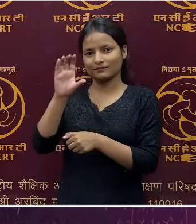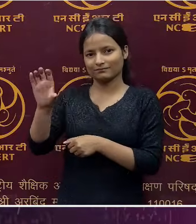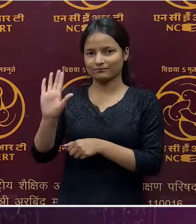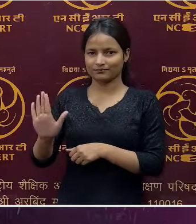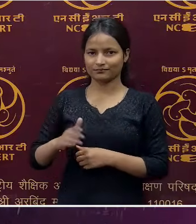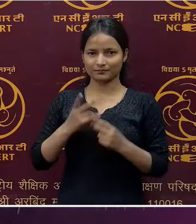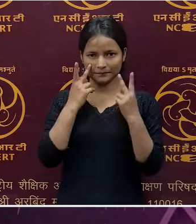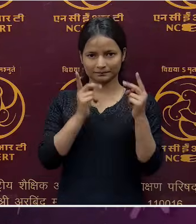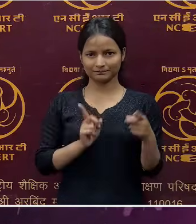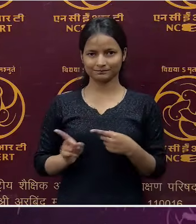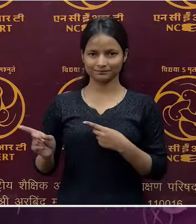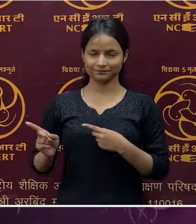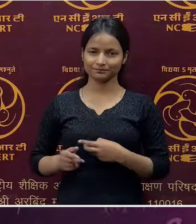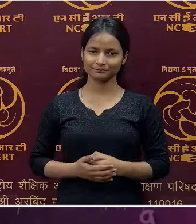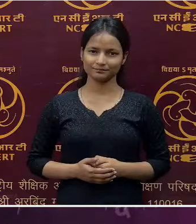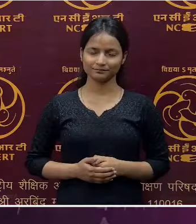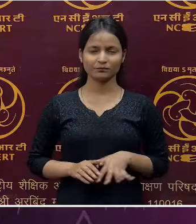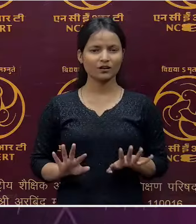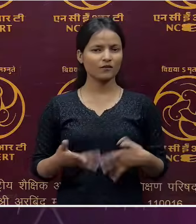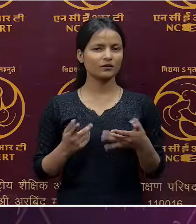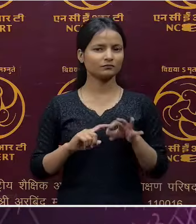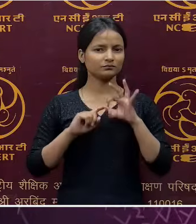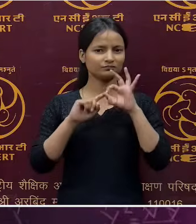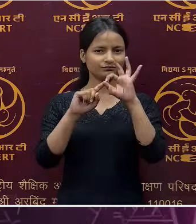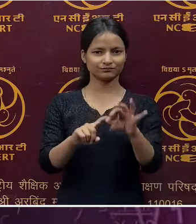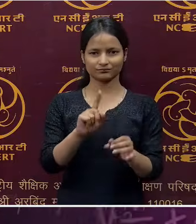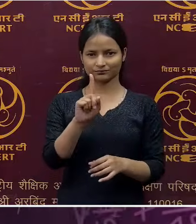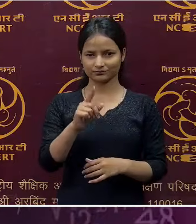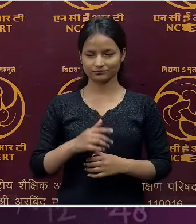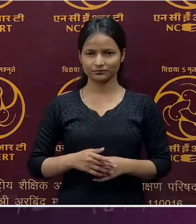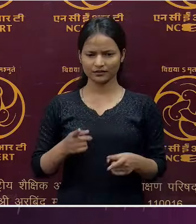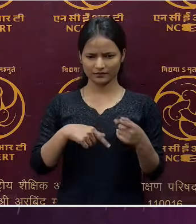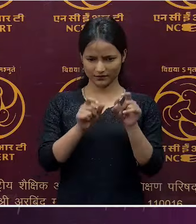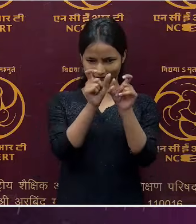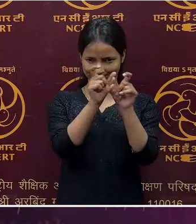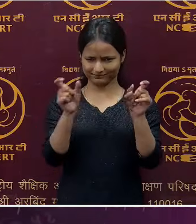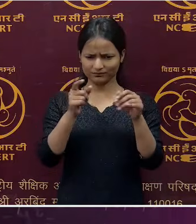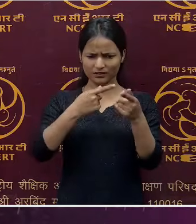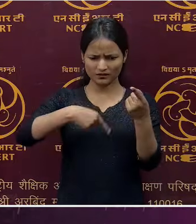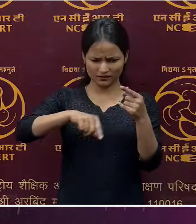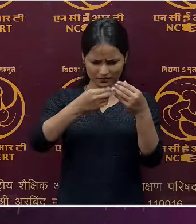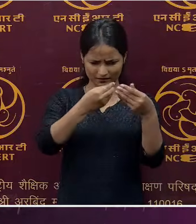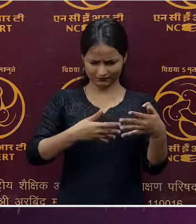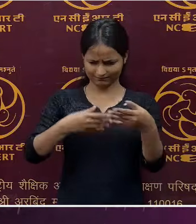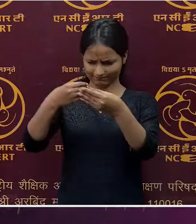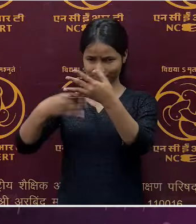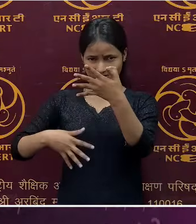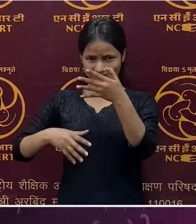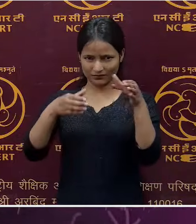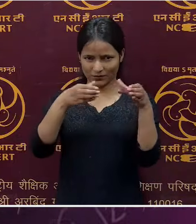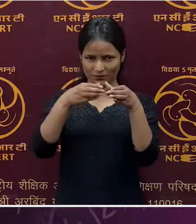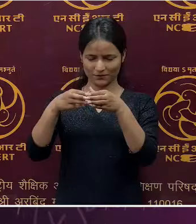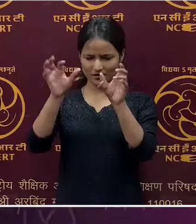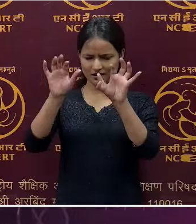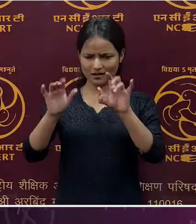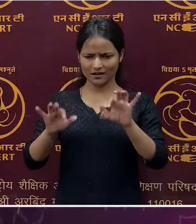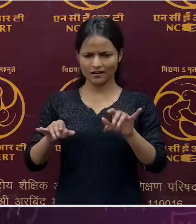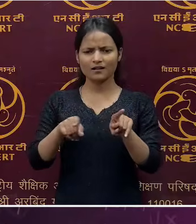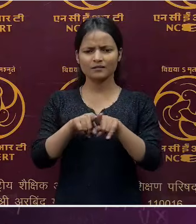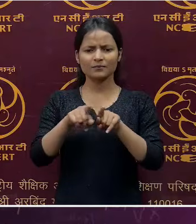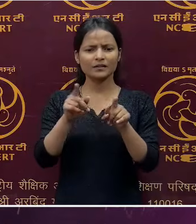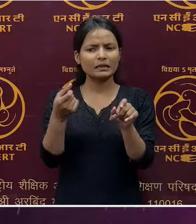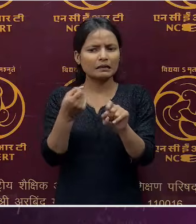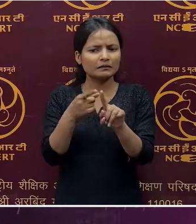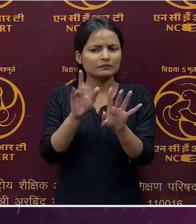So this is the first question: which of the following relation is a function? So here we can see all the four examples